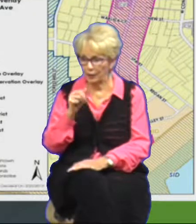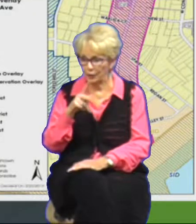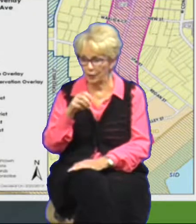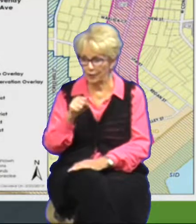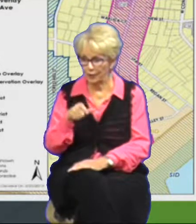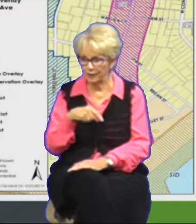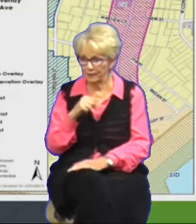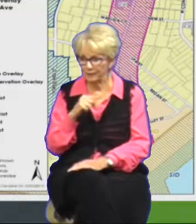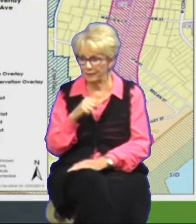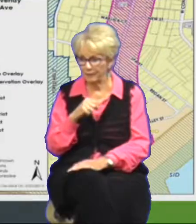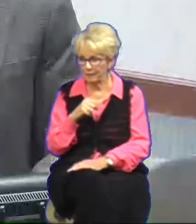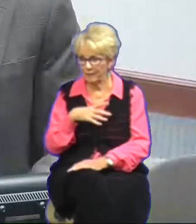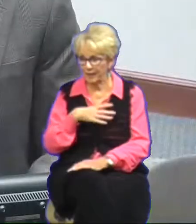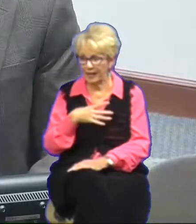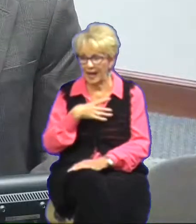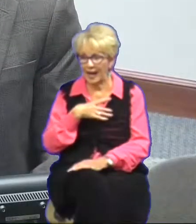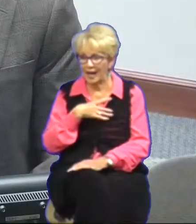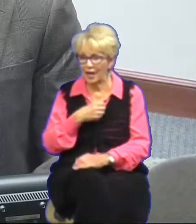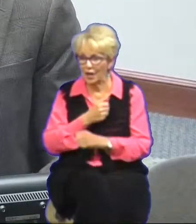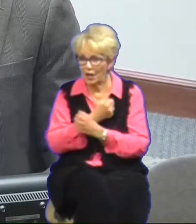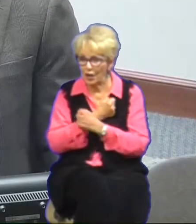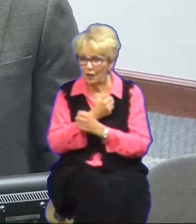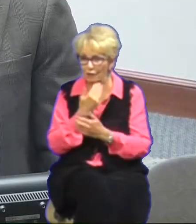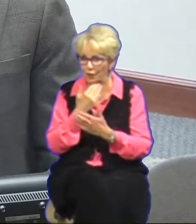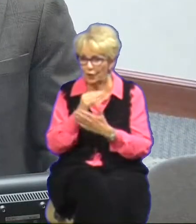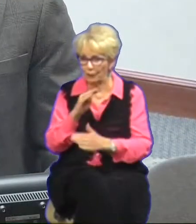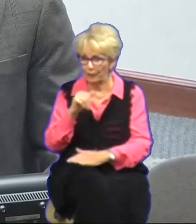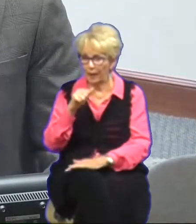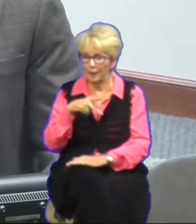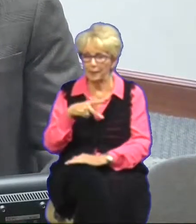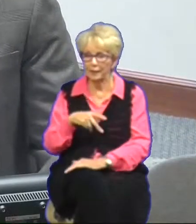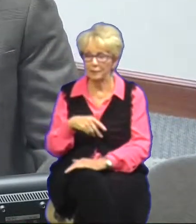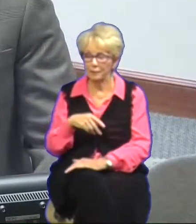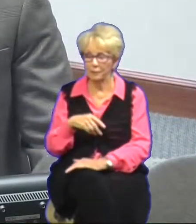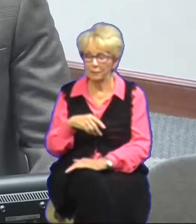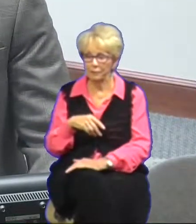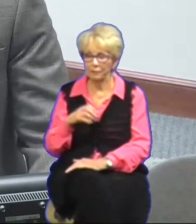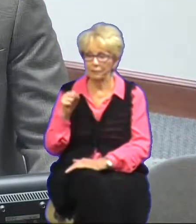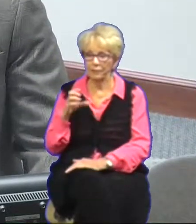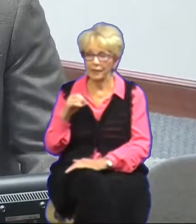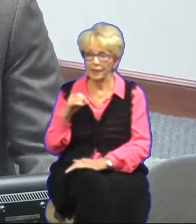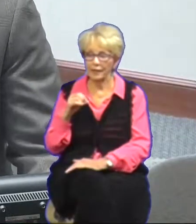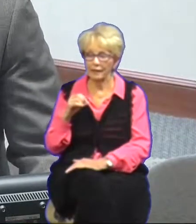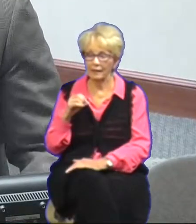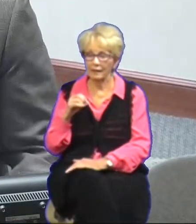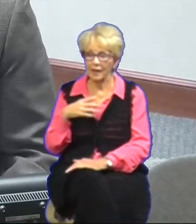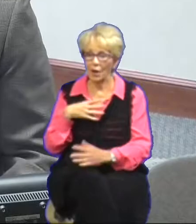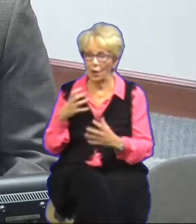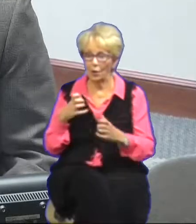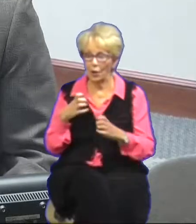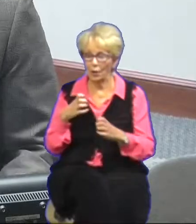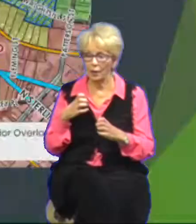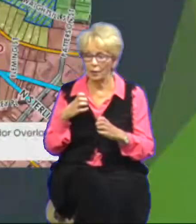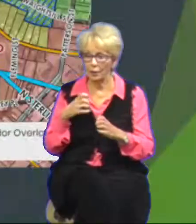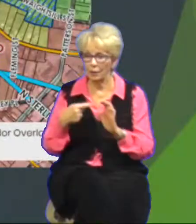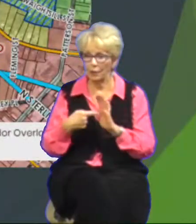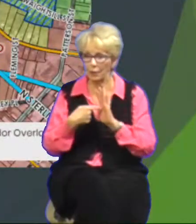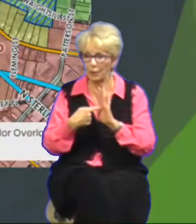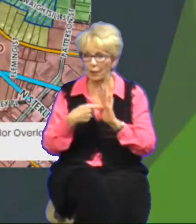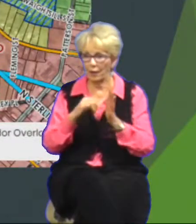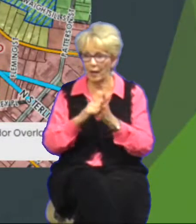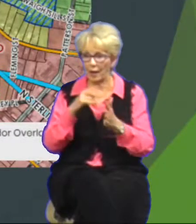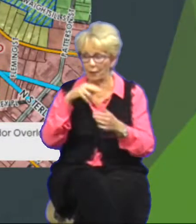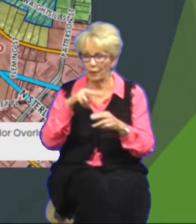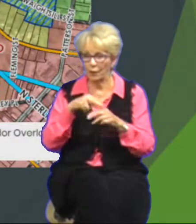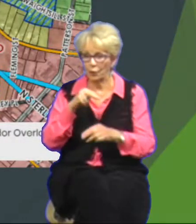to. I love a good map. You love a good map. And so this, I wanted to put this up here. If you remember, I read